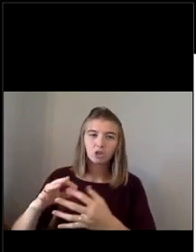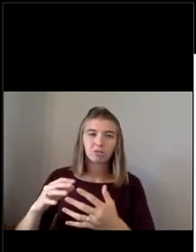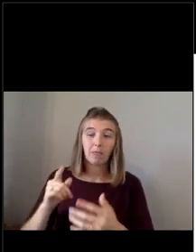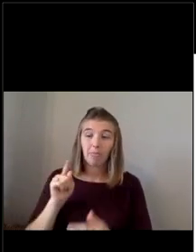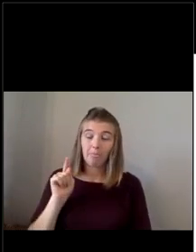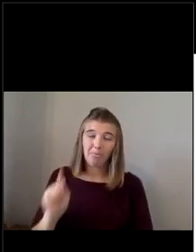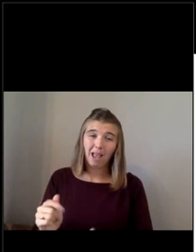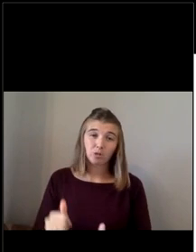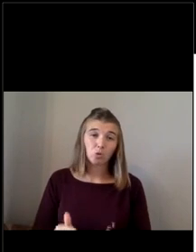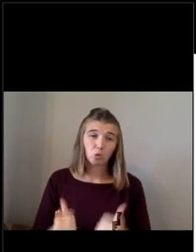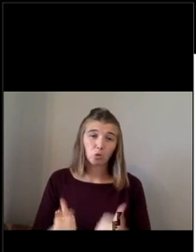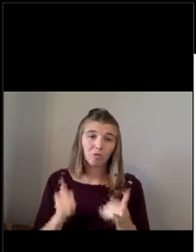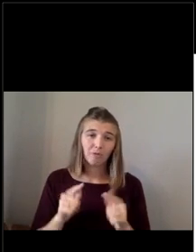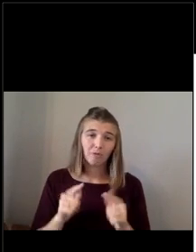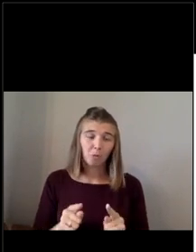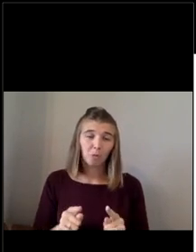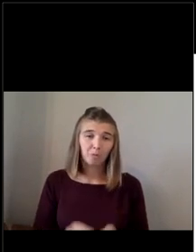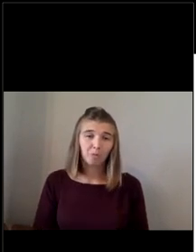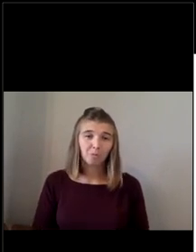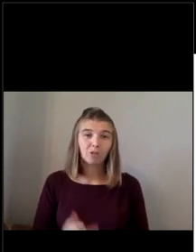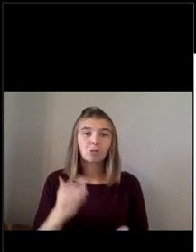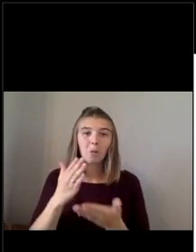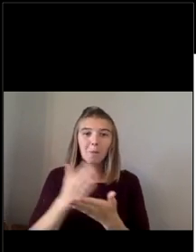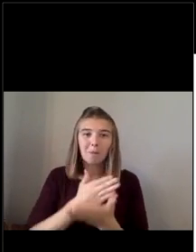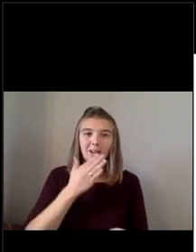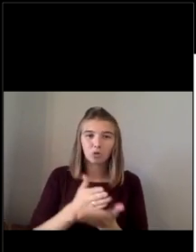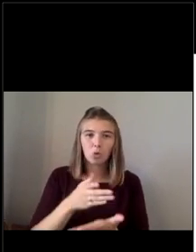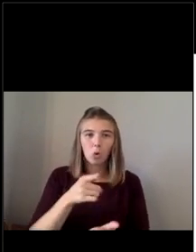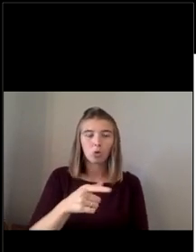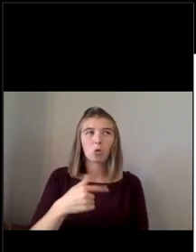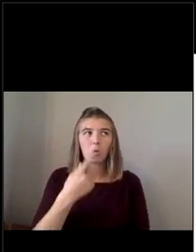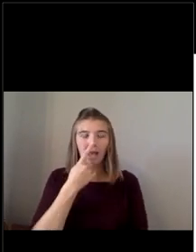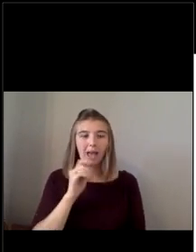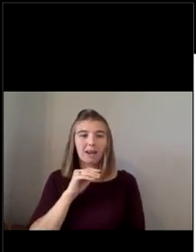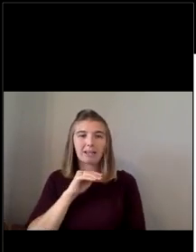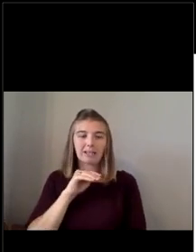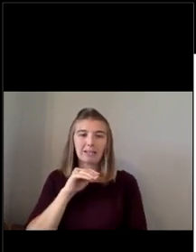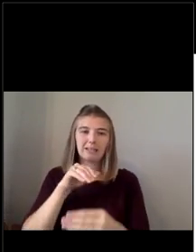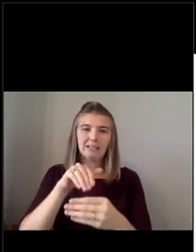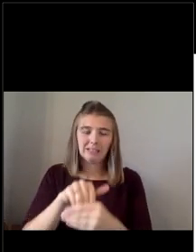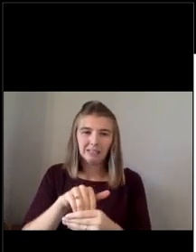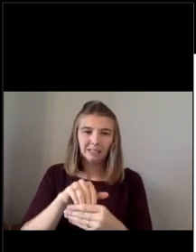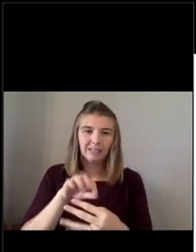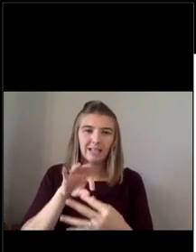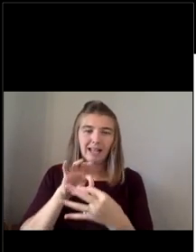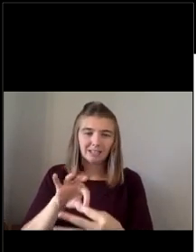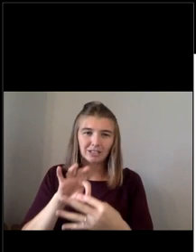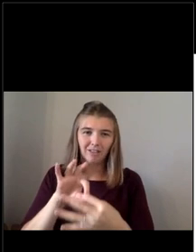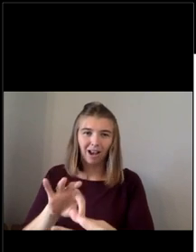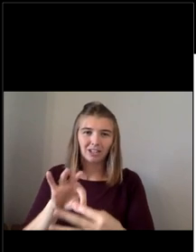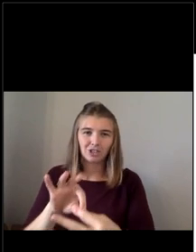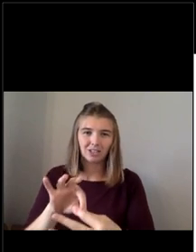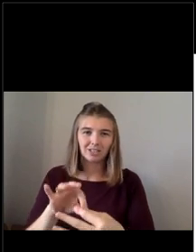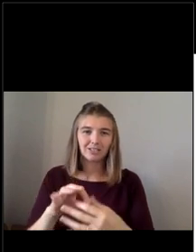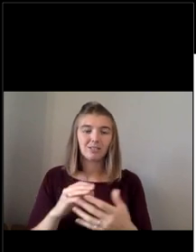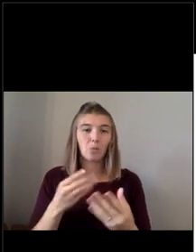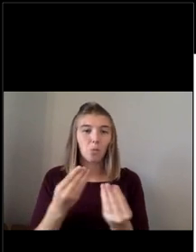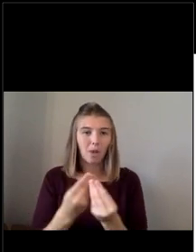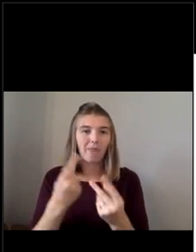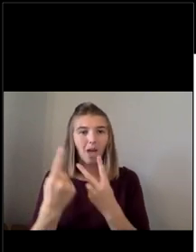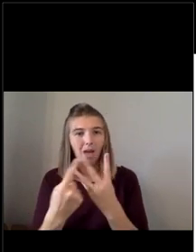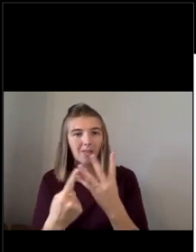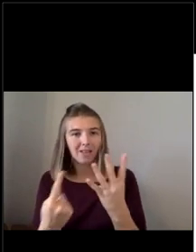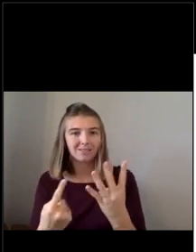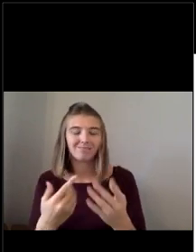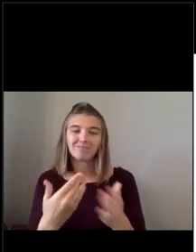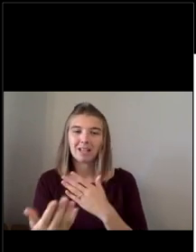you. So make sure you are in a position to engage and to interact with other human beings, fellow academics or otherwise.